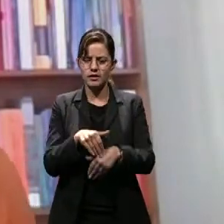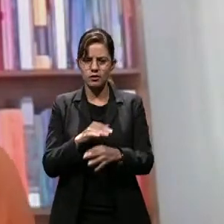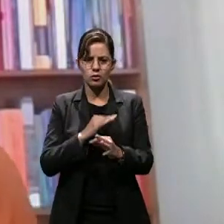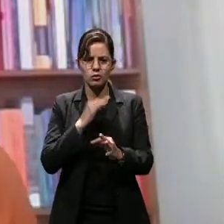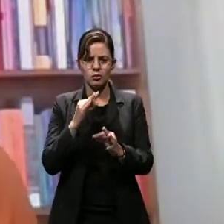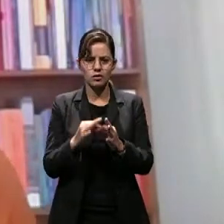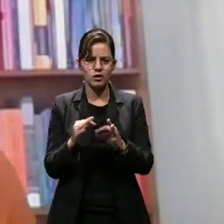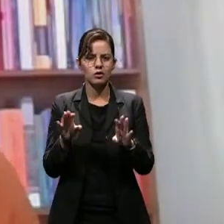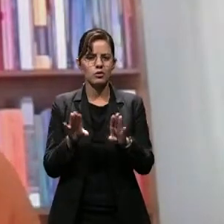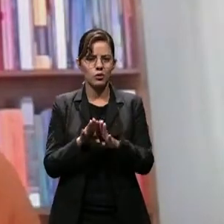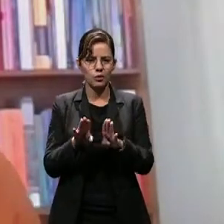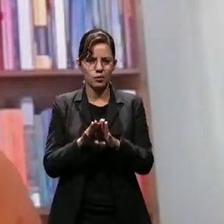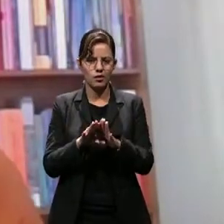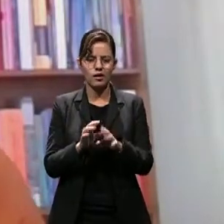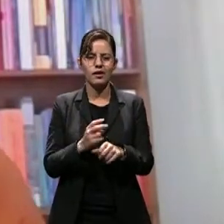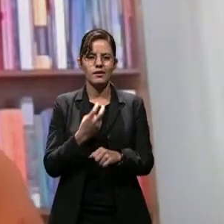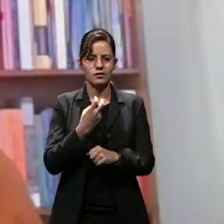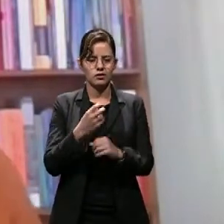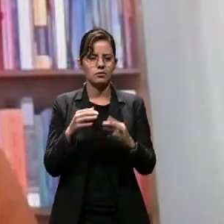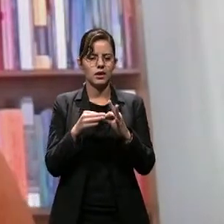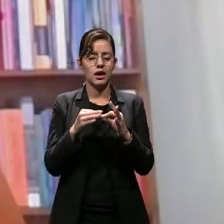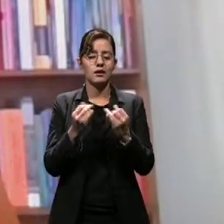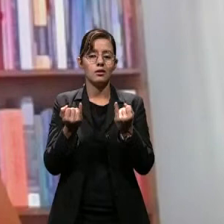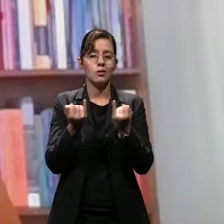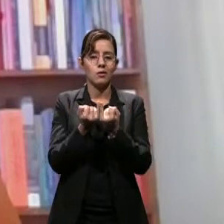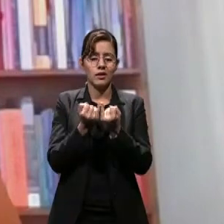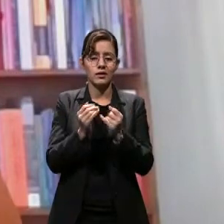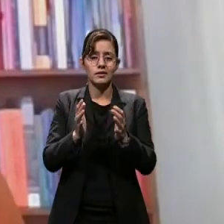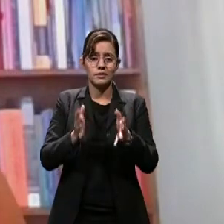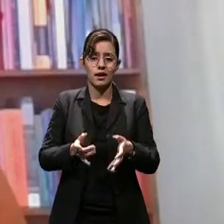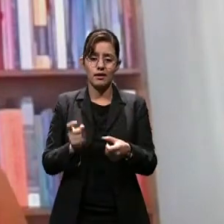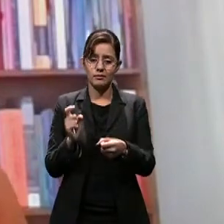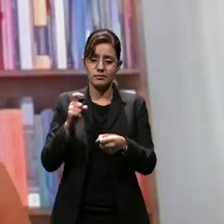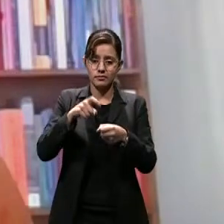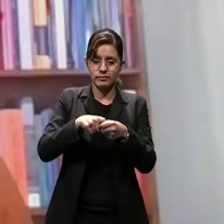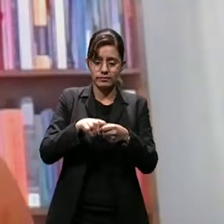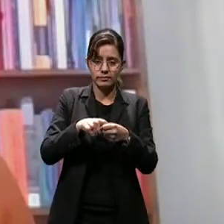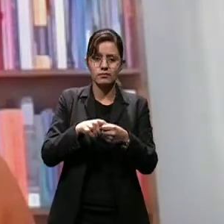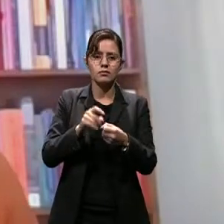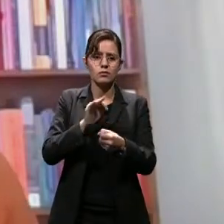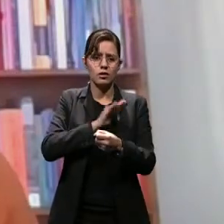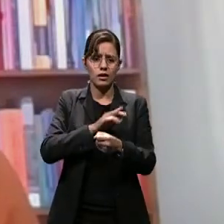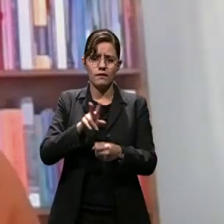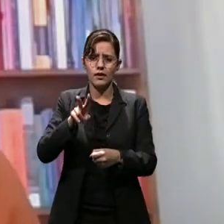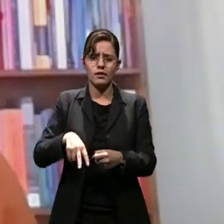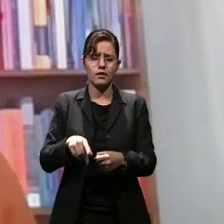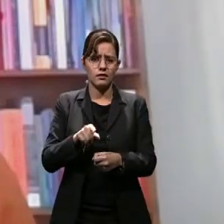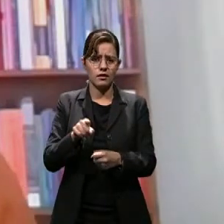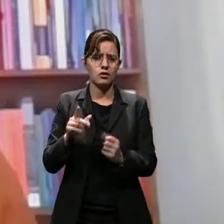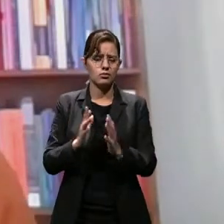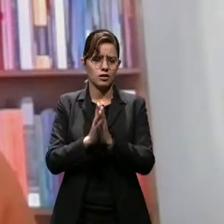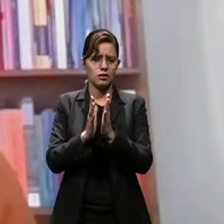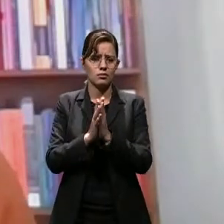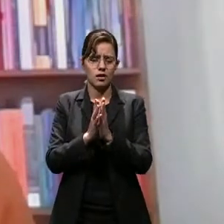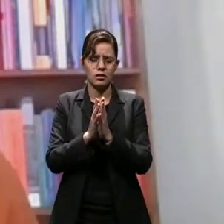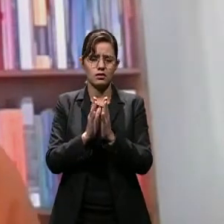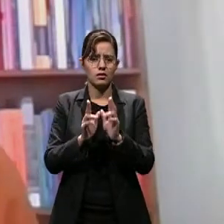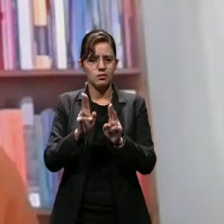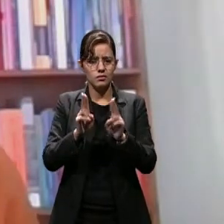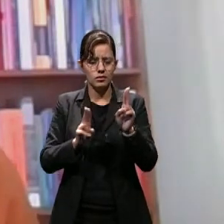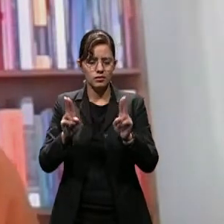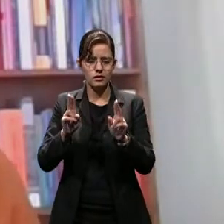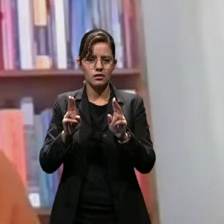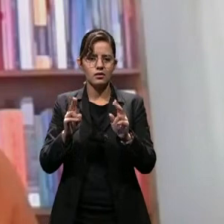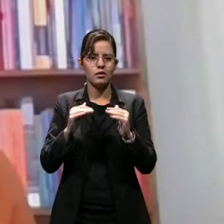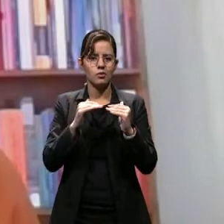having parity of representation, but we also want to make sure that its representation be effective. And this has to do